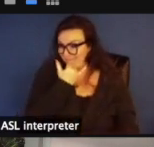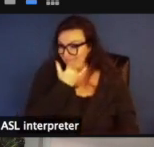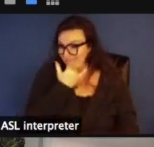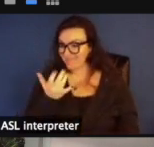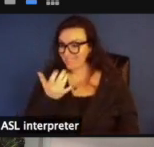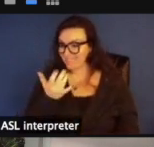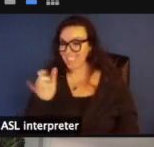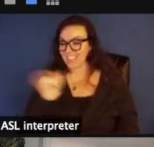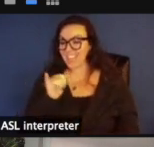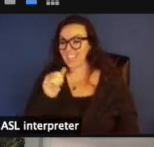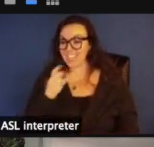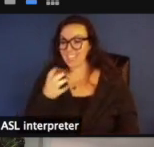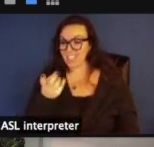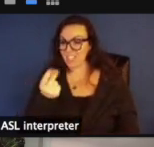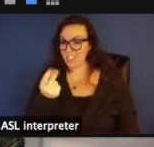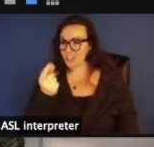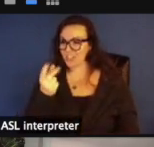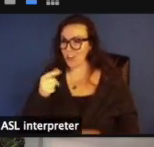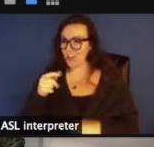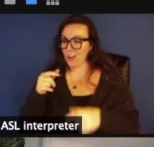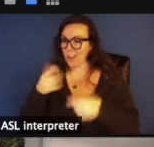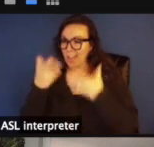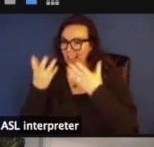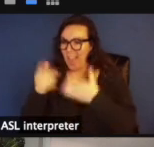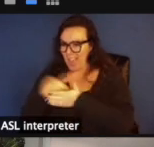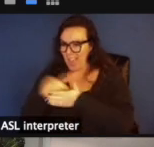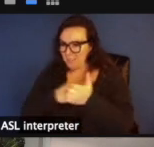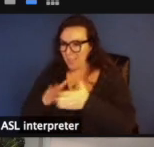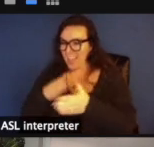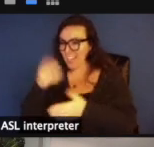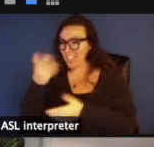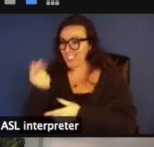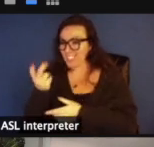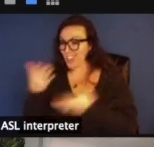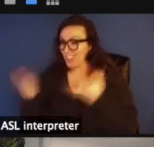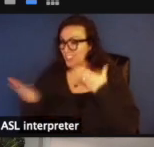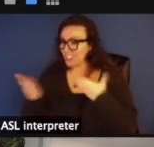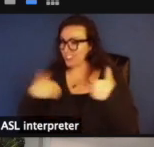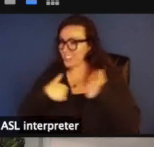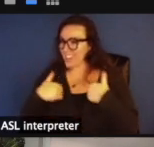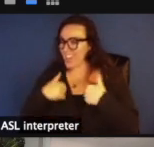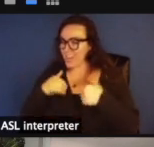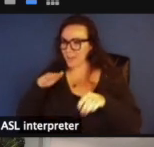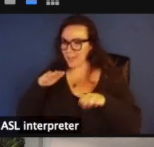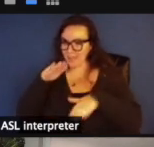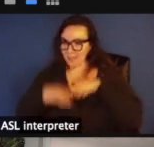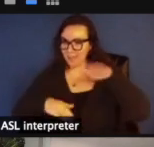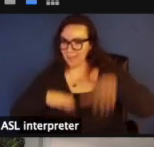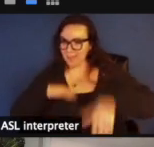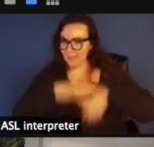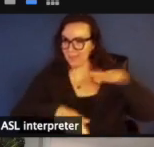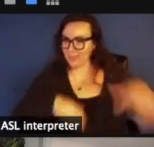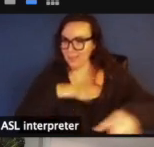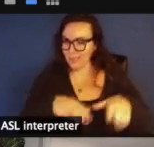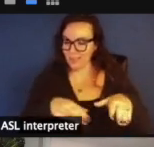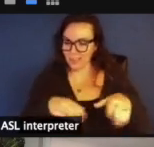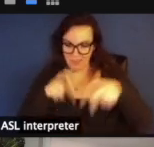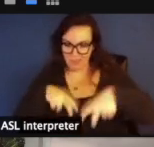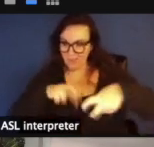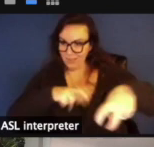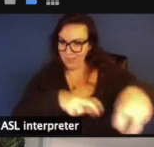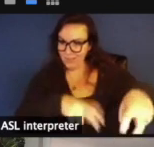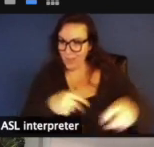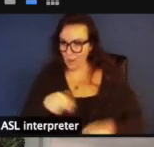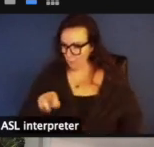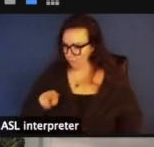What happened was his dog walked through the paint. He has a service dog. And he liked how that looked. And so then he tried it with the wheelchair, and then he was